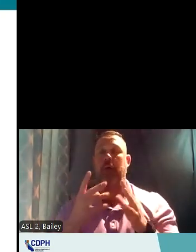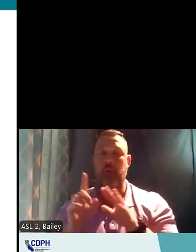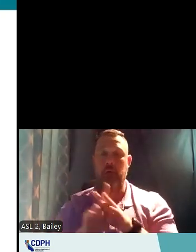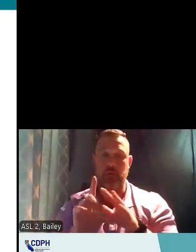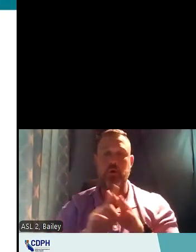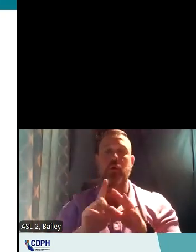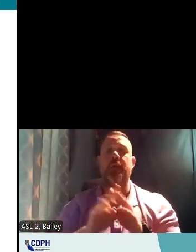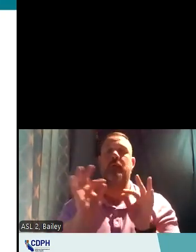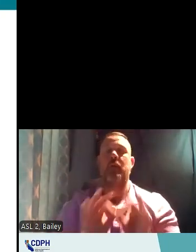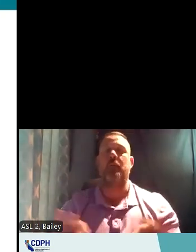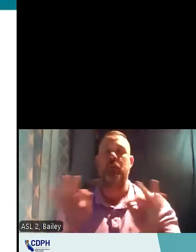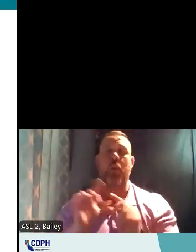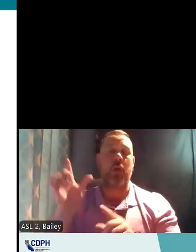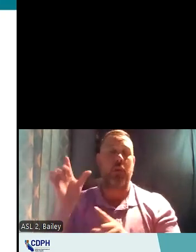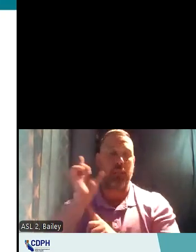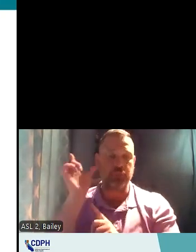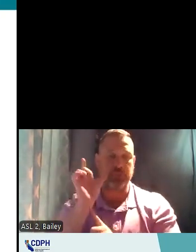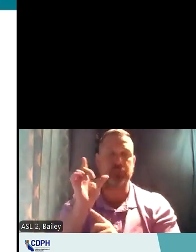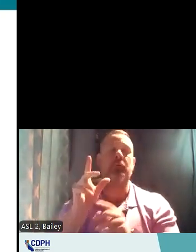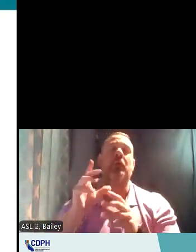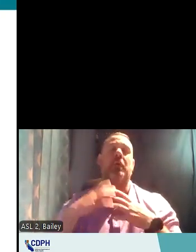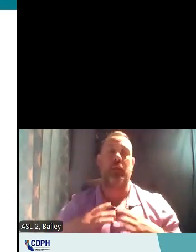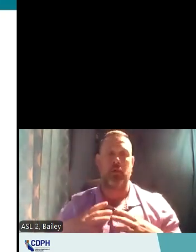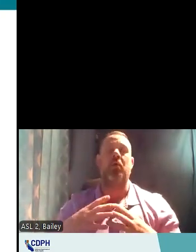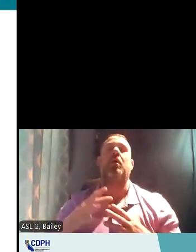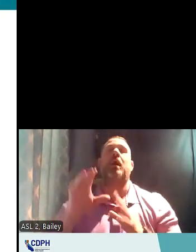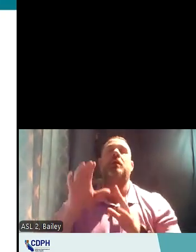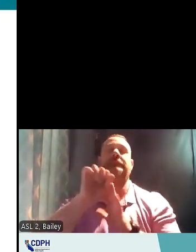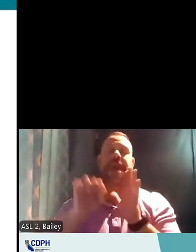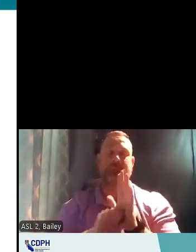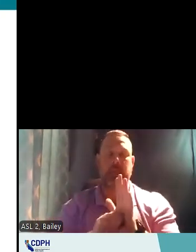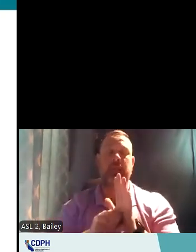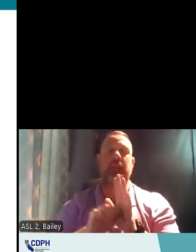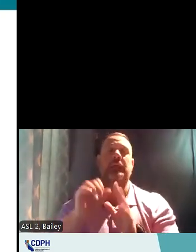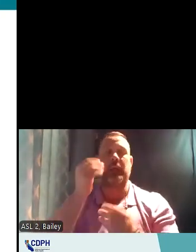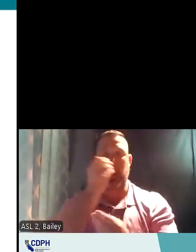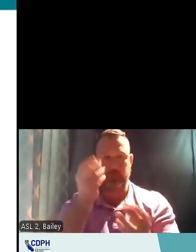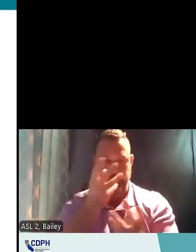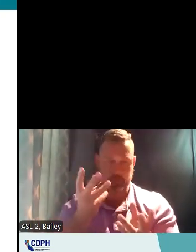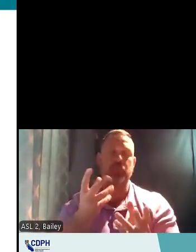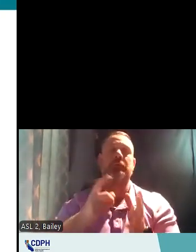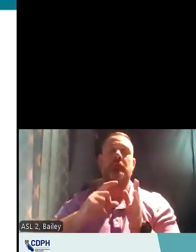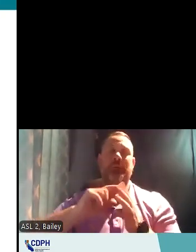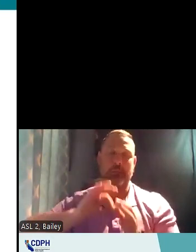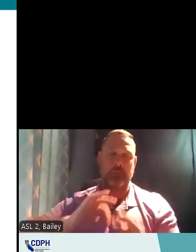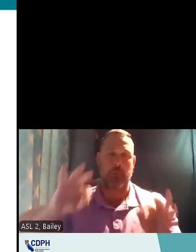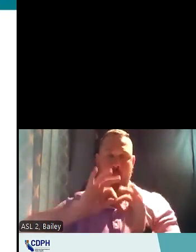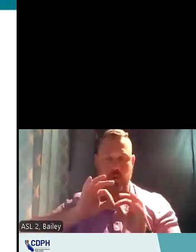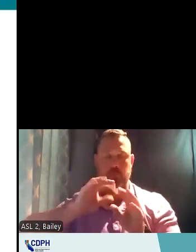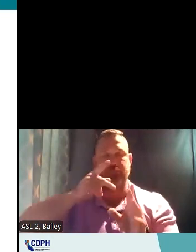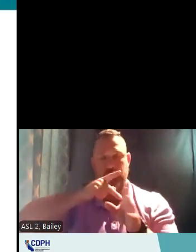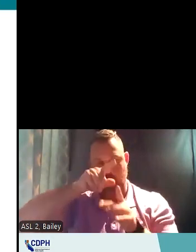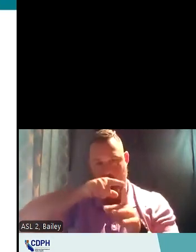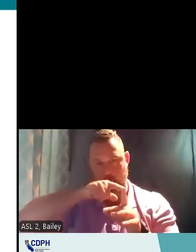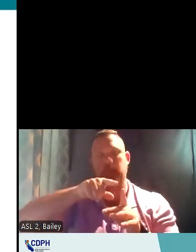important legislative, clinical, local, and state updates to identify key priorities and strategically plan future